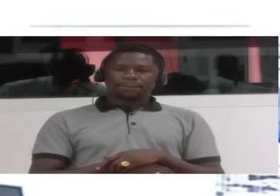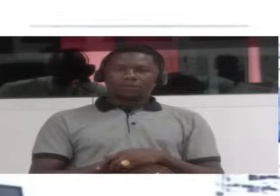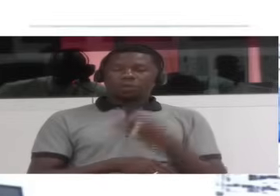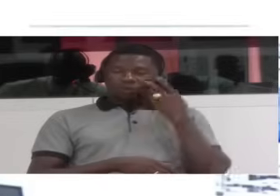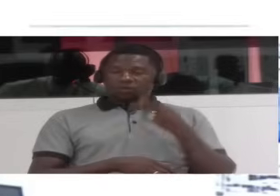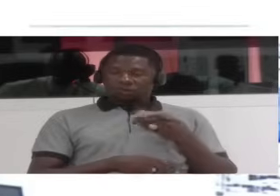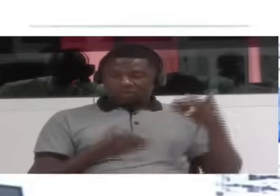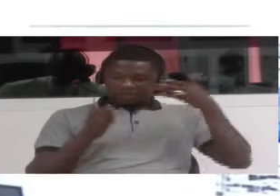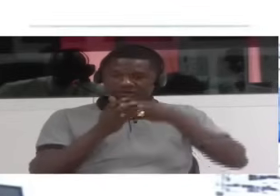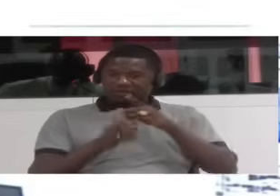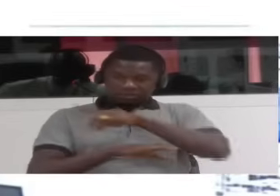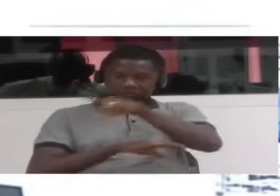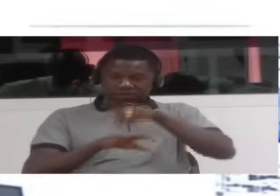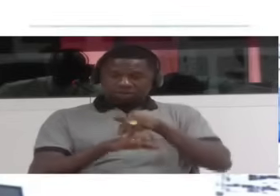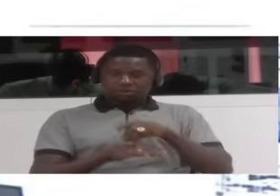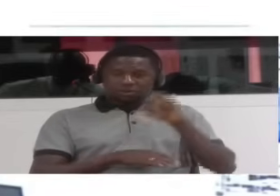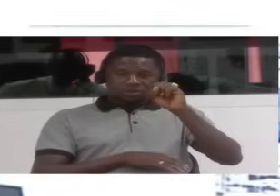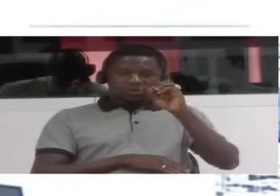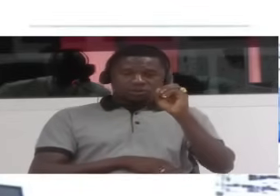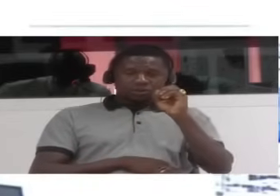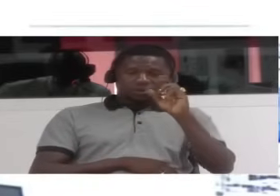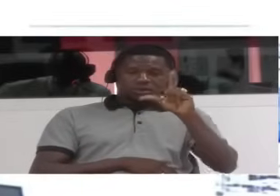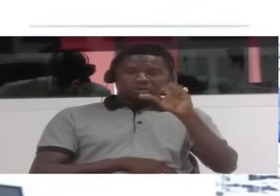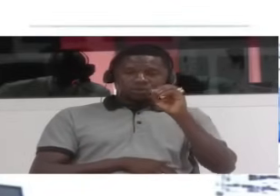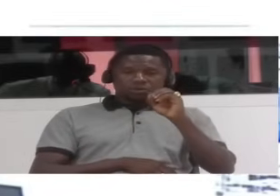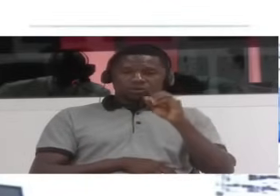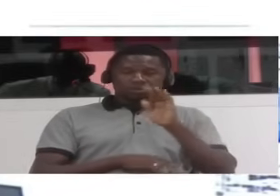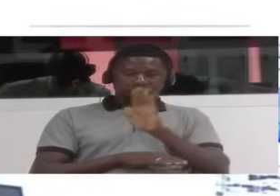place. Solo stops. We all come down.